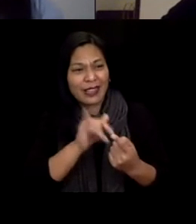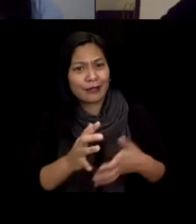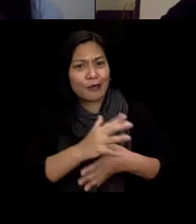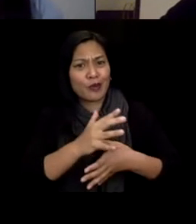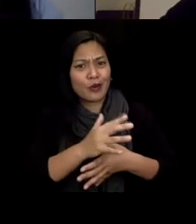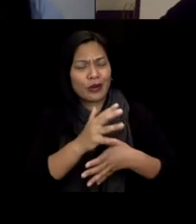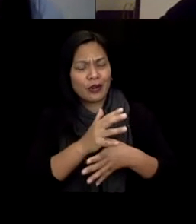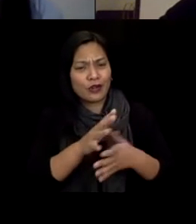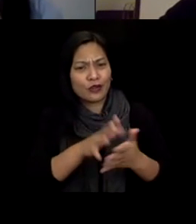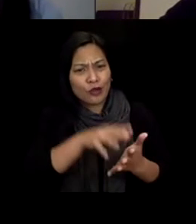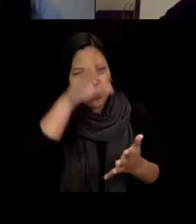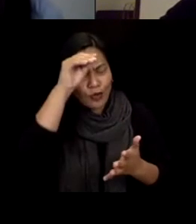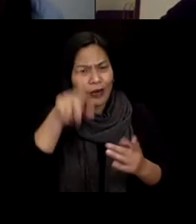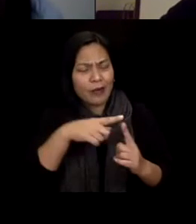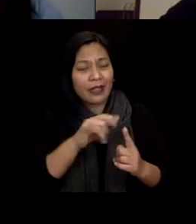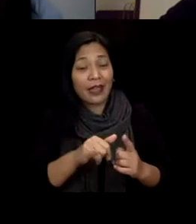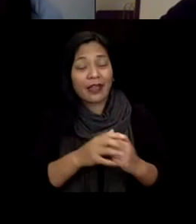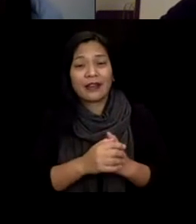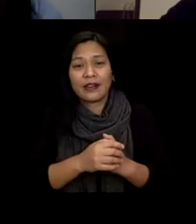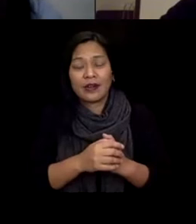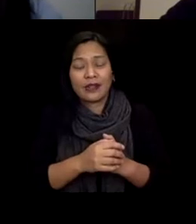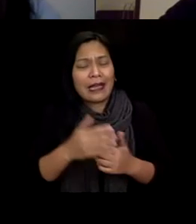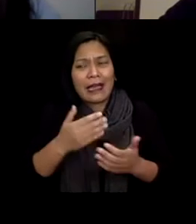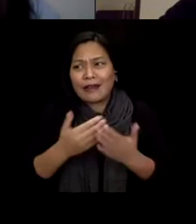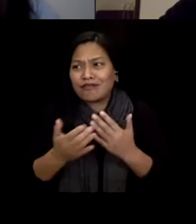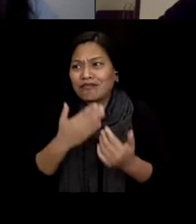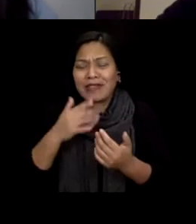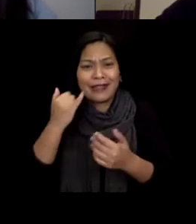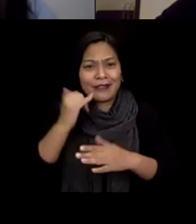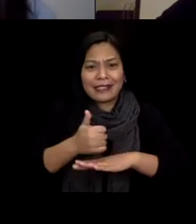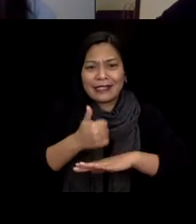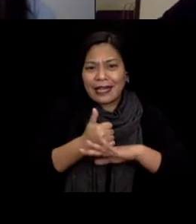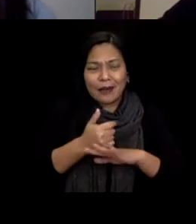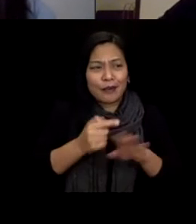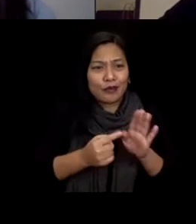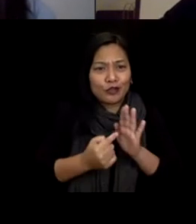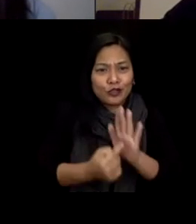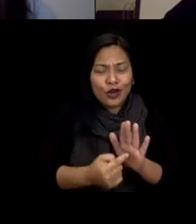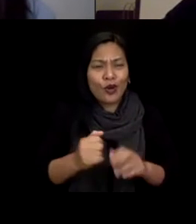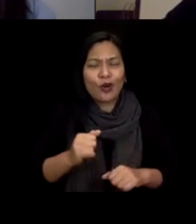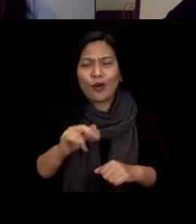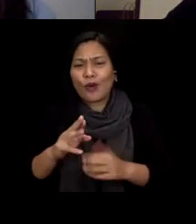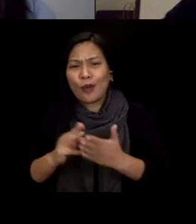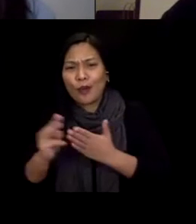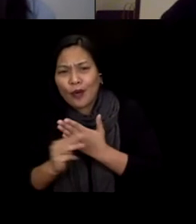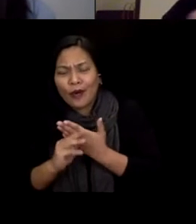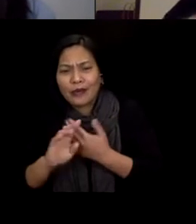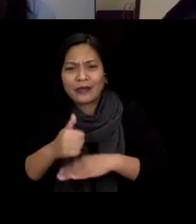know, in addition to the residency, every time we hold an exhibition, we do kind of like